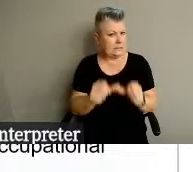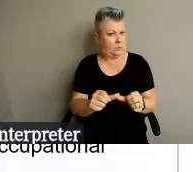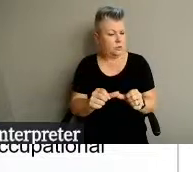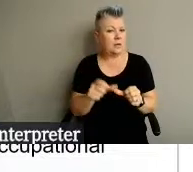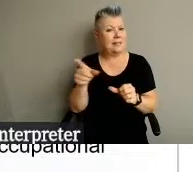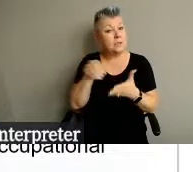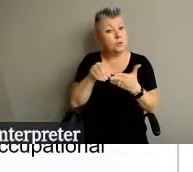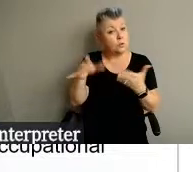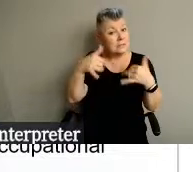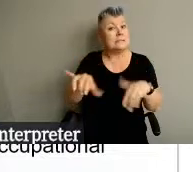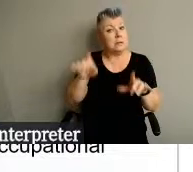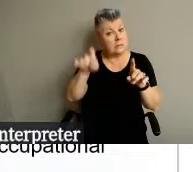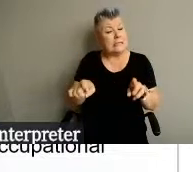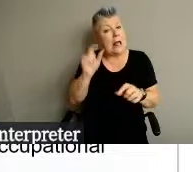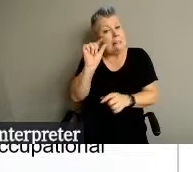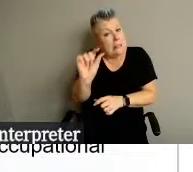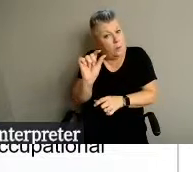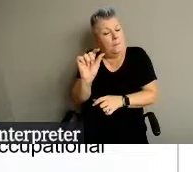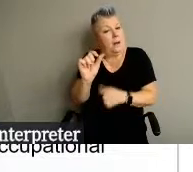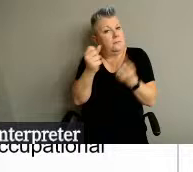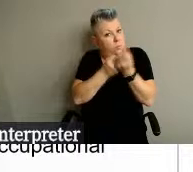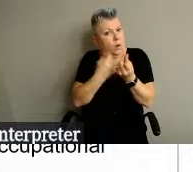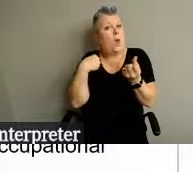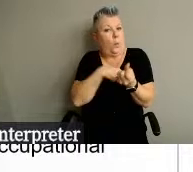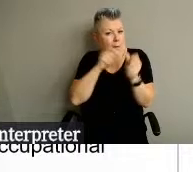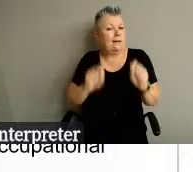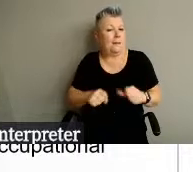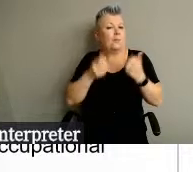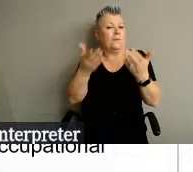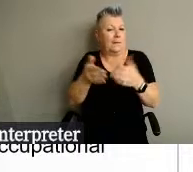bit of support, so then we're able to provide that. Okay.